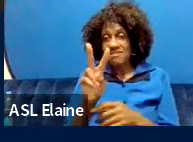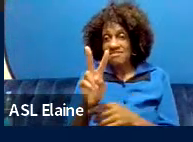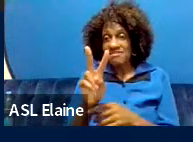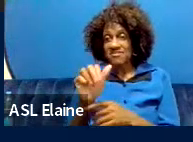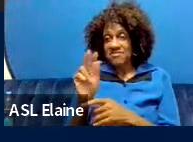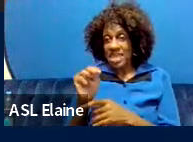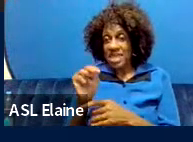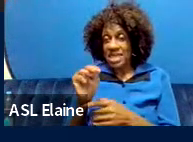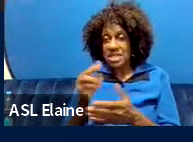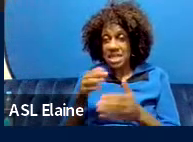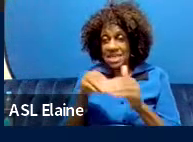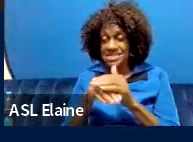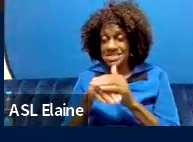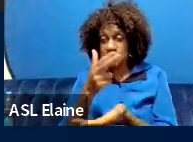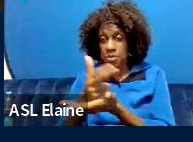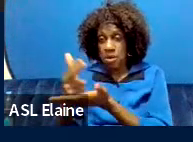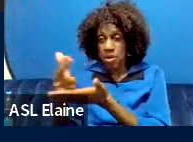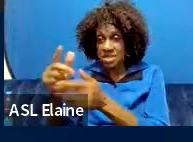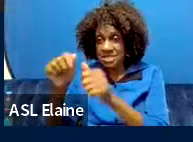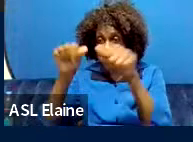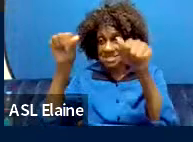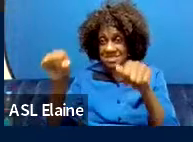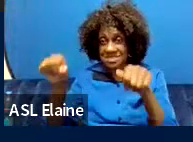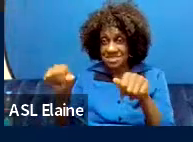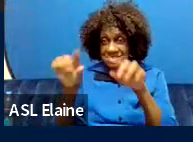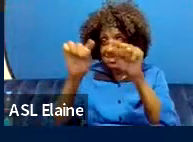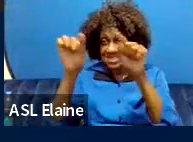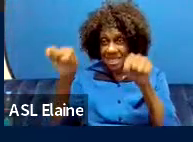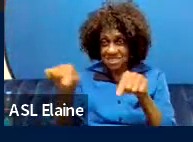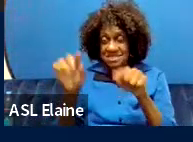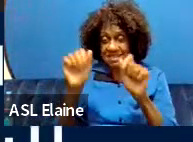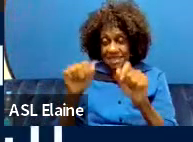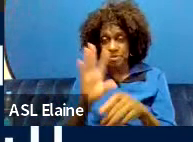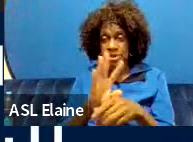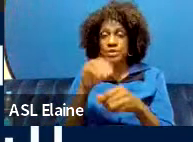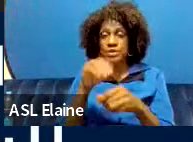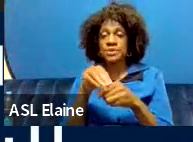signs, but can be included. Next slide, please.